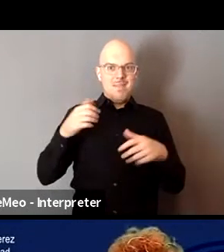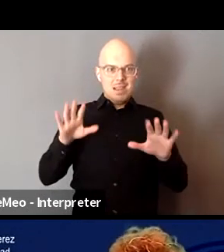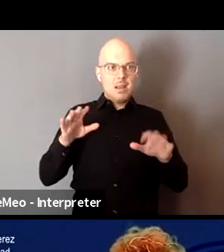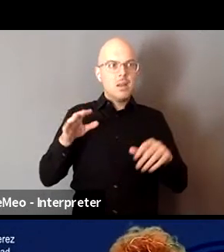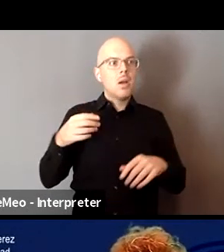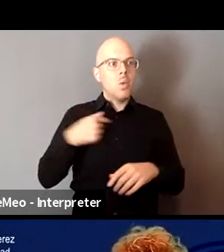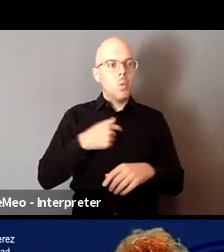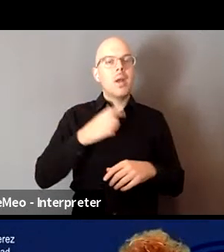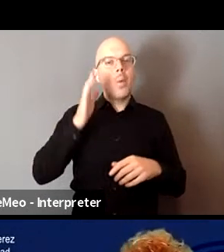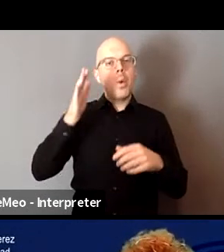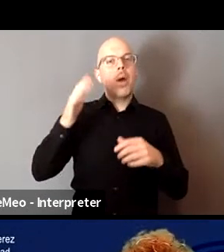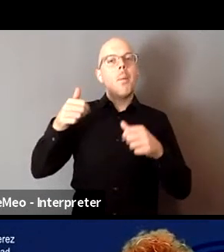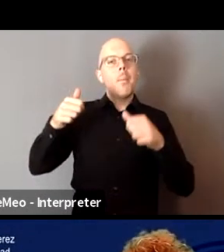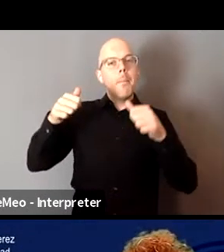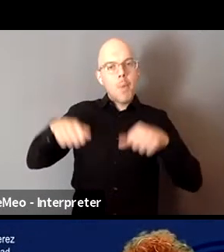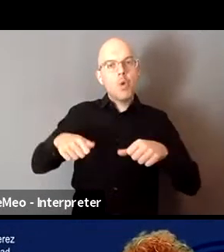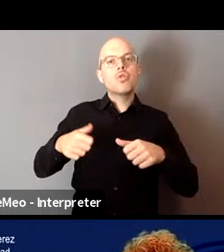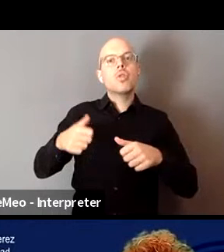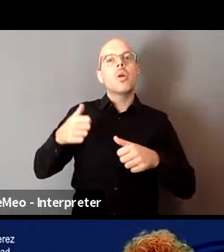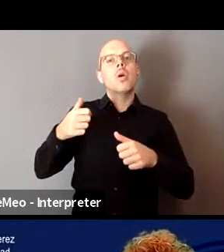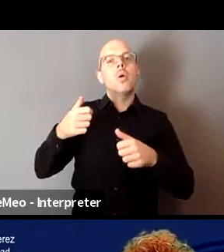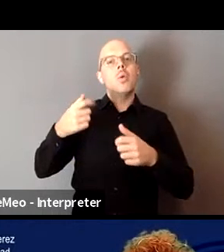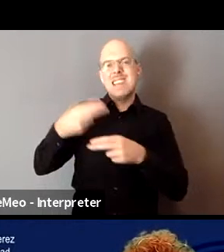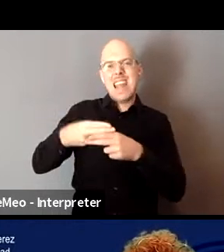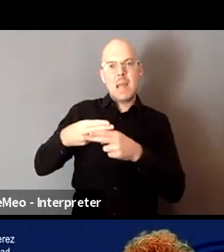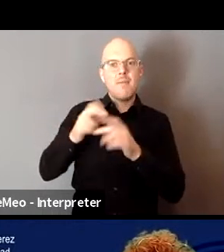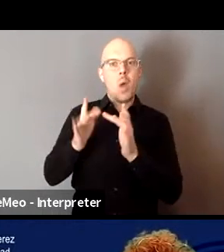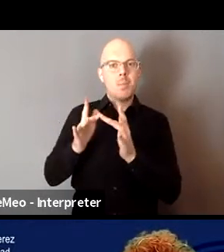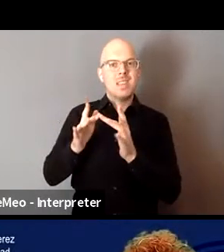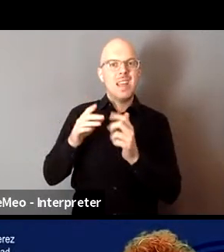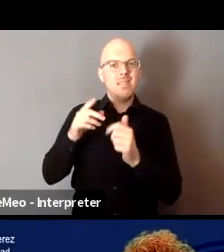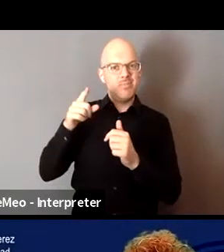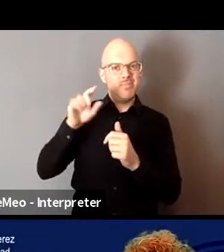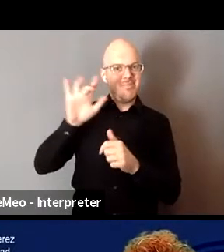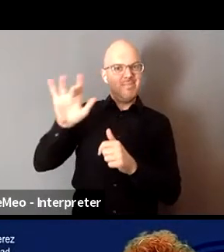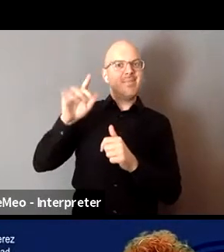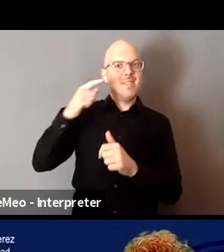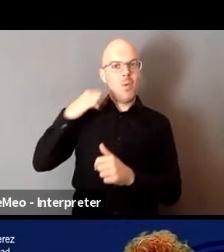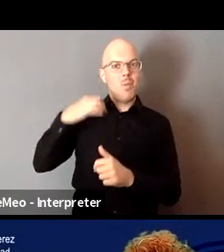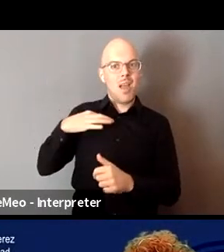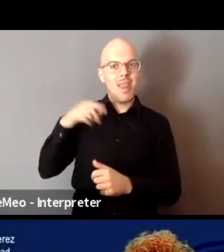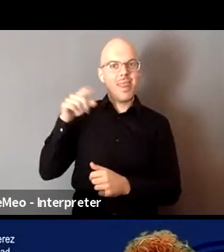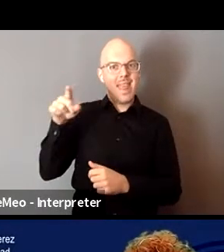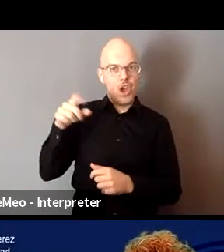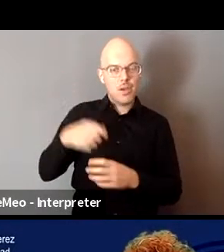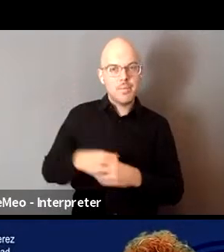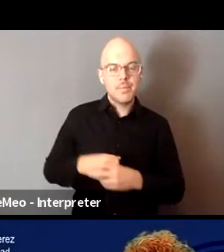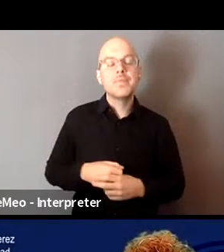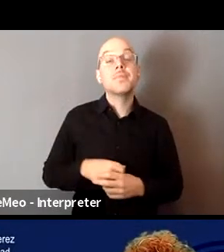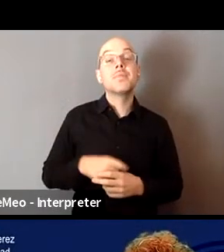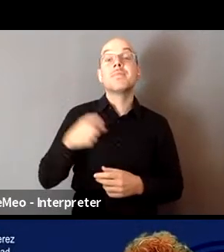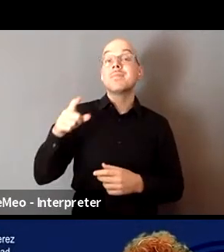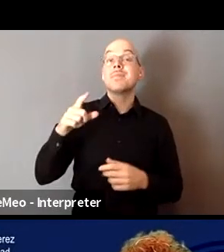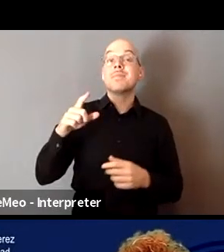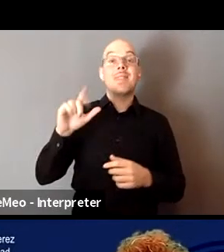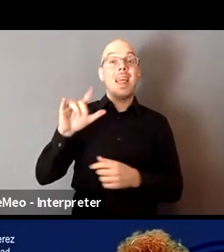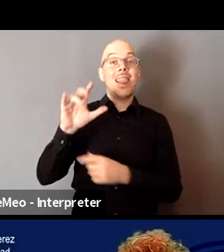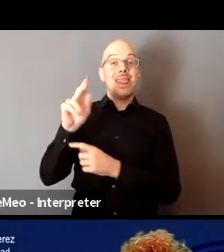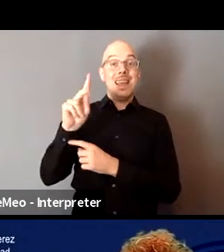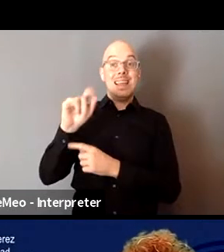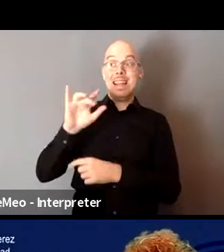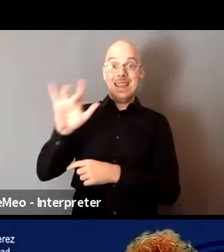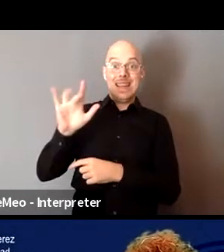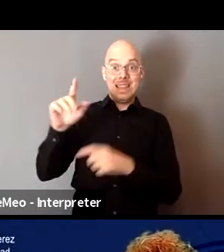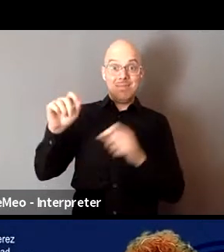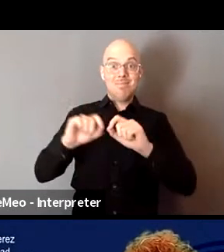go to apply for it. And you'll just click on that link. It'll take you to a system we use called Recruiter Box.